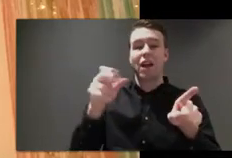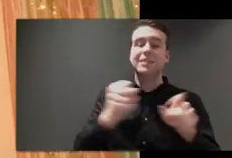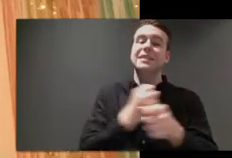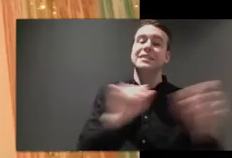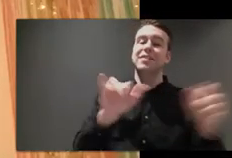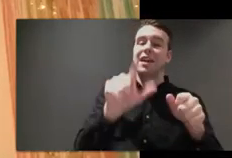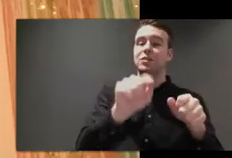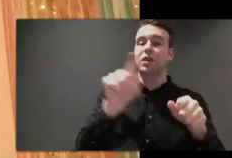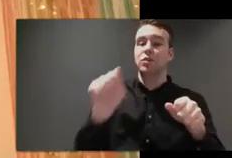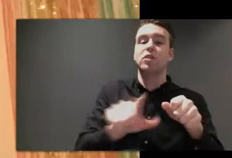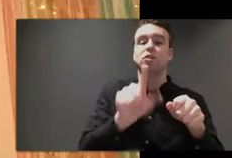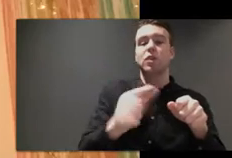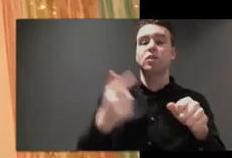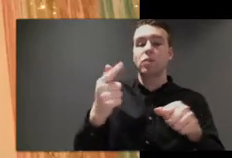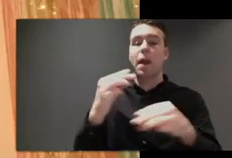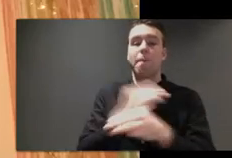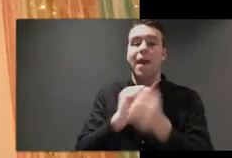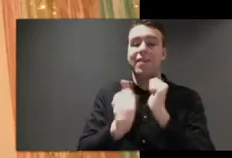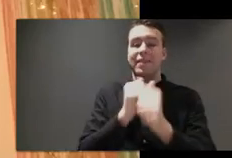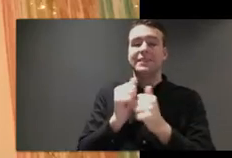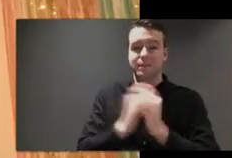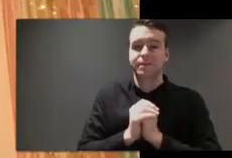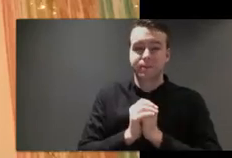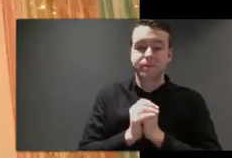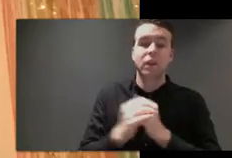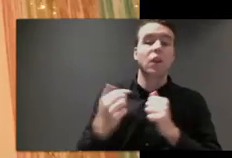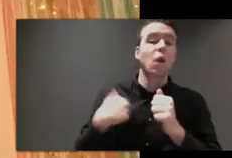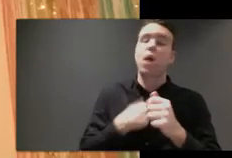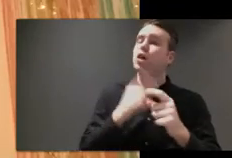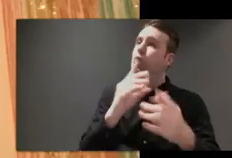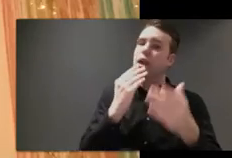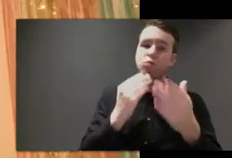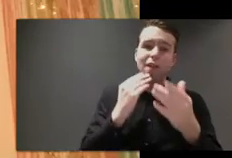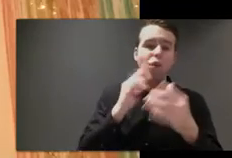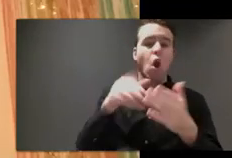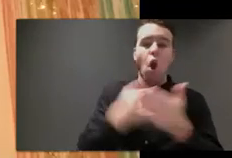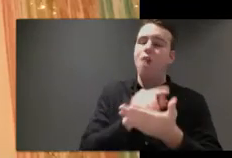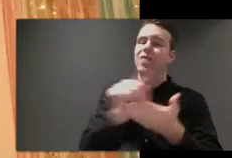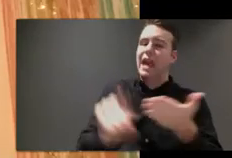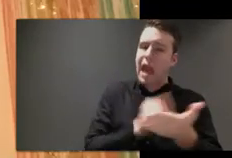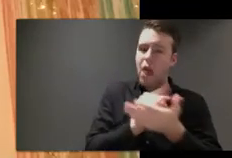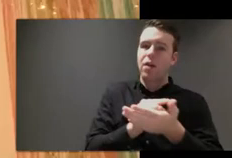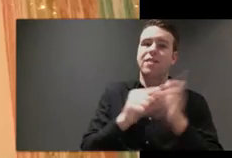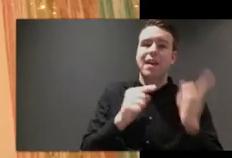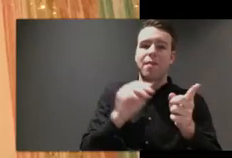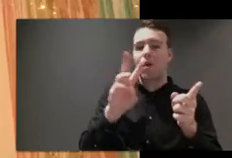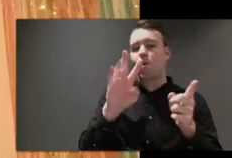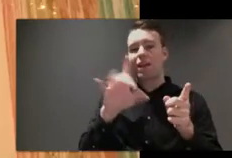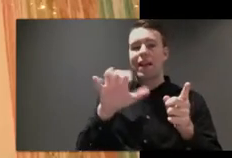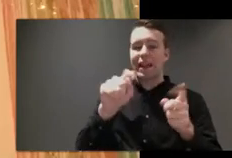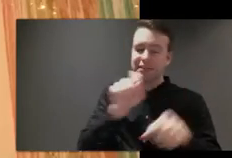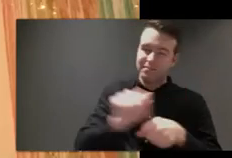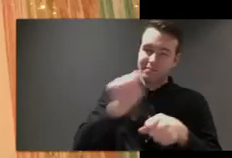saving the 2020 to 2021 Mathlete season. We are truly grateful for all the countless hours that him and the Wildcats have worked to put